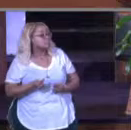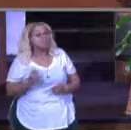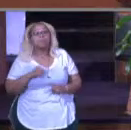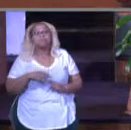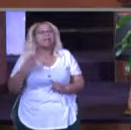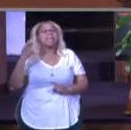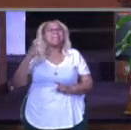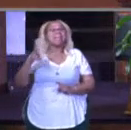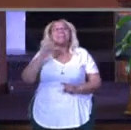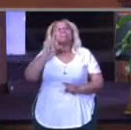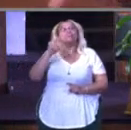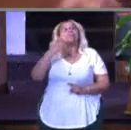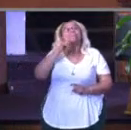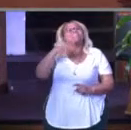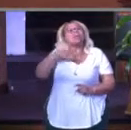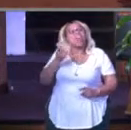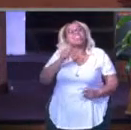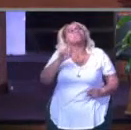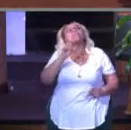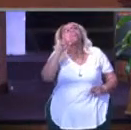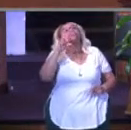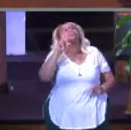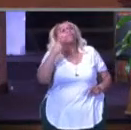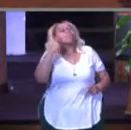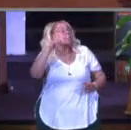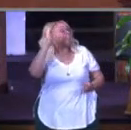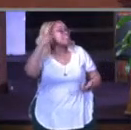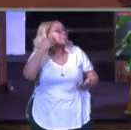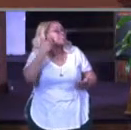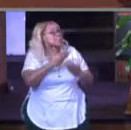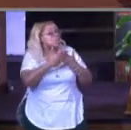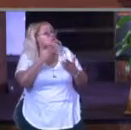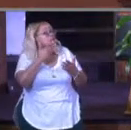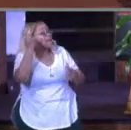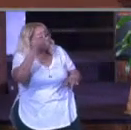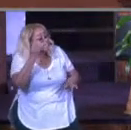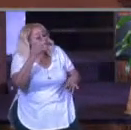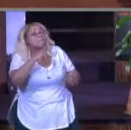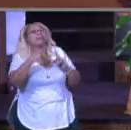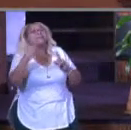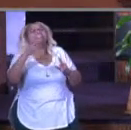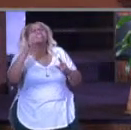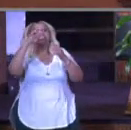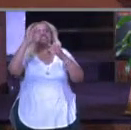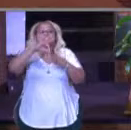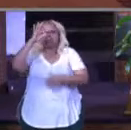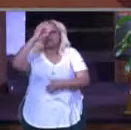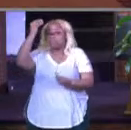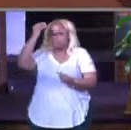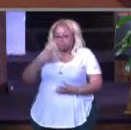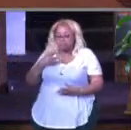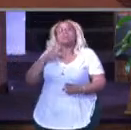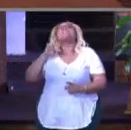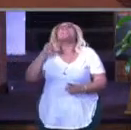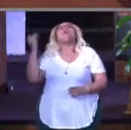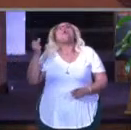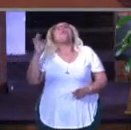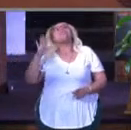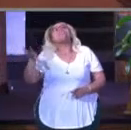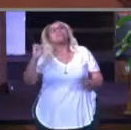But he doesn't do it because he doesn't like them. He doesn't do it because he thinks it's a good idea. He does it because the Spirit said do it.